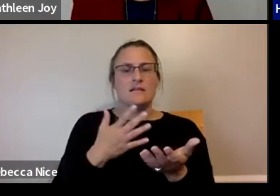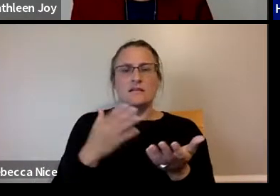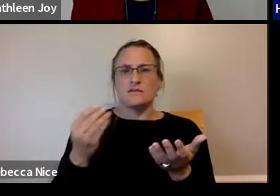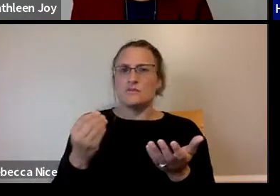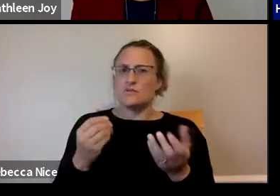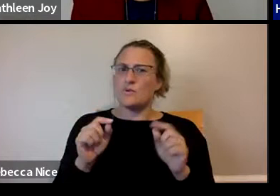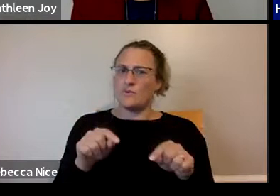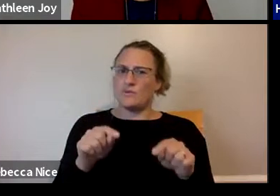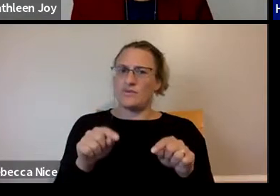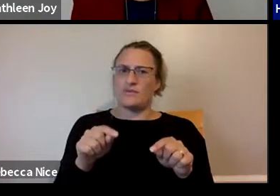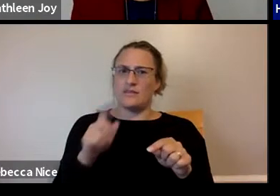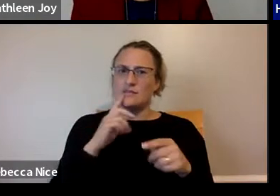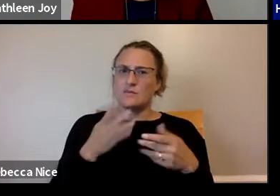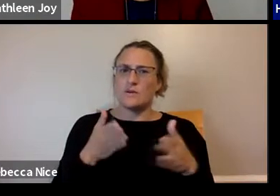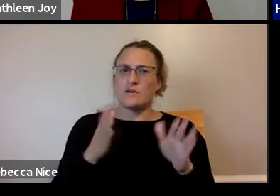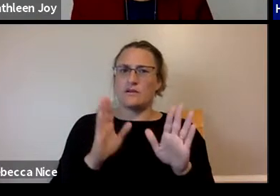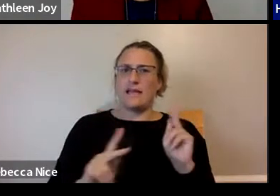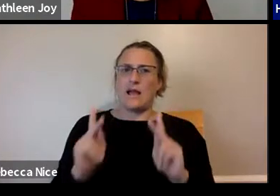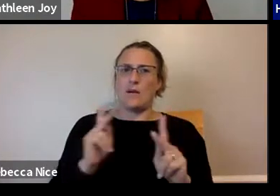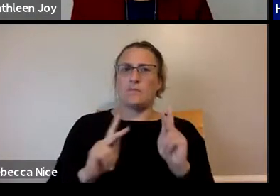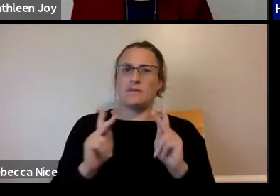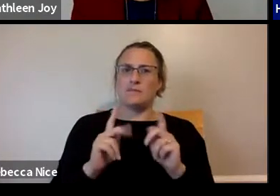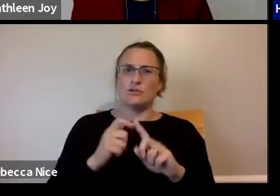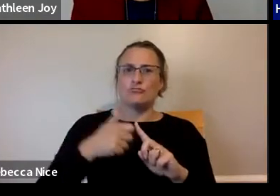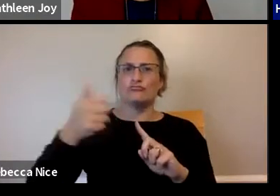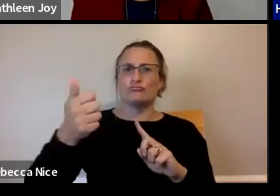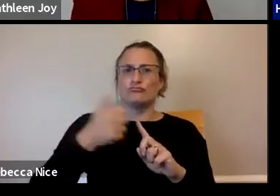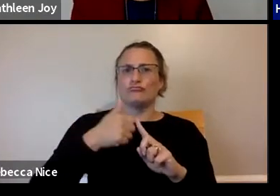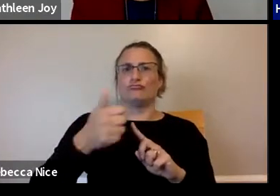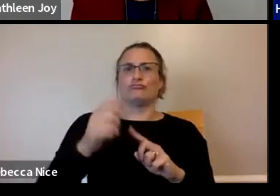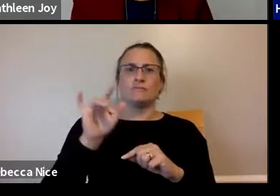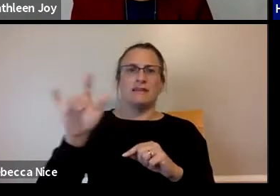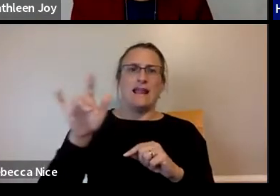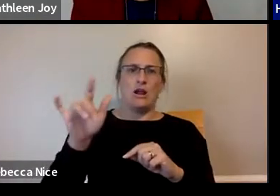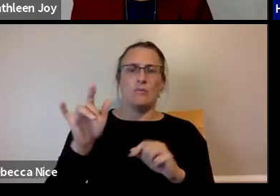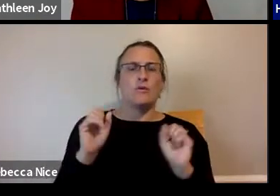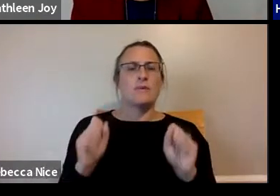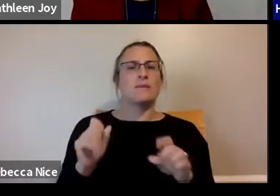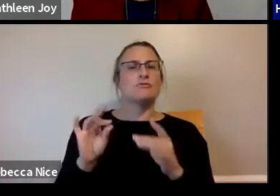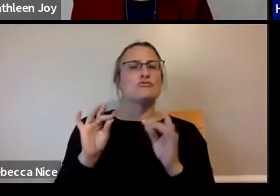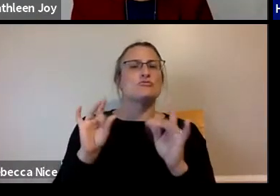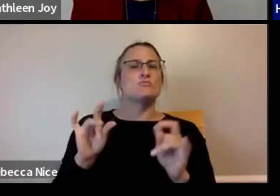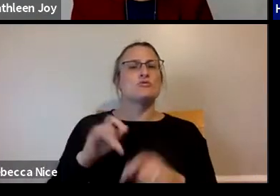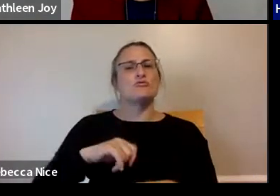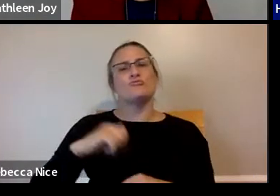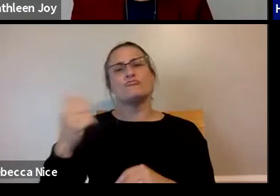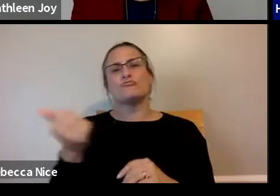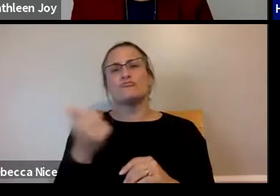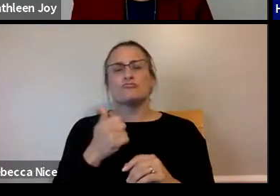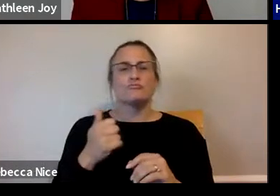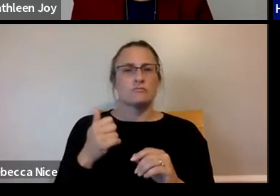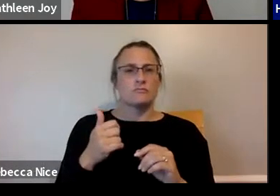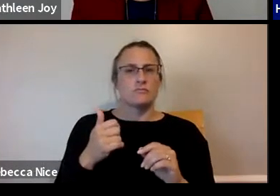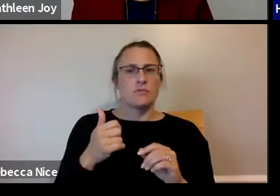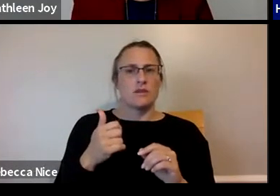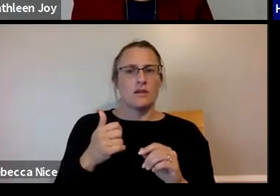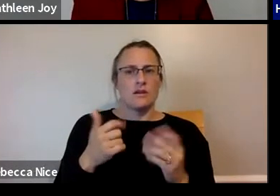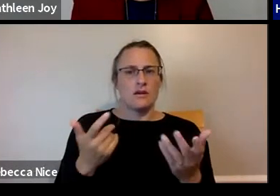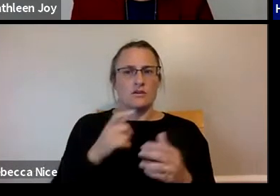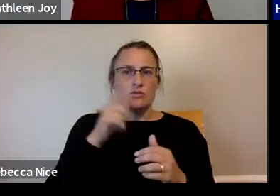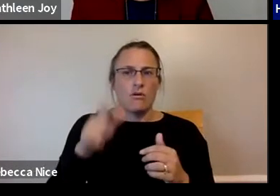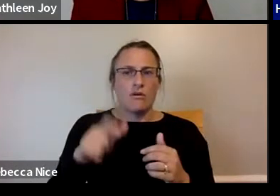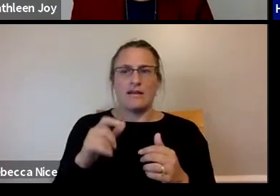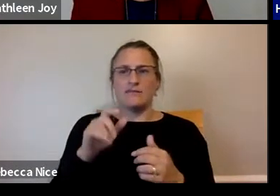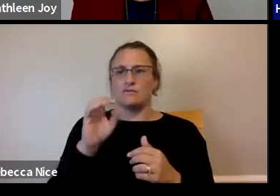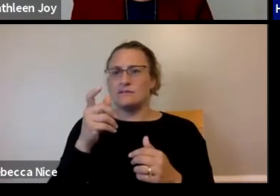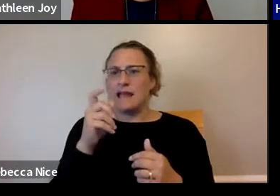this is going to allow, in fact, people getting to and from the airport to be able to do this in a way that certainly doesn't mean they have to traverse by car or